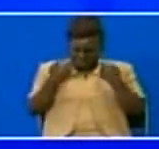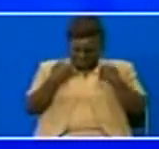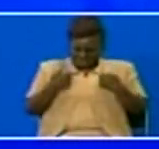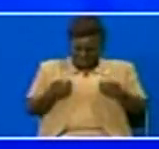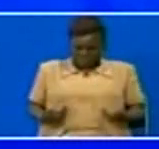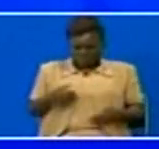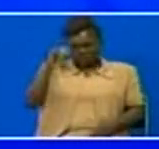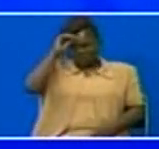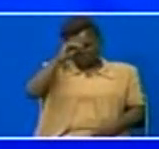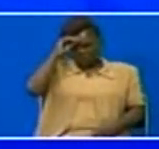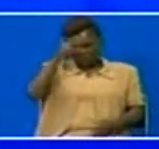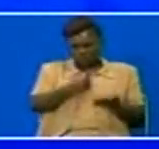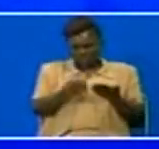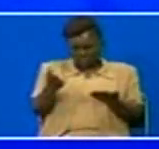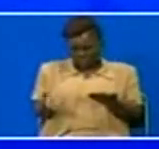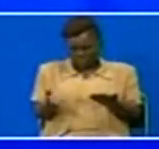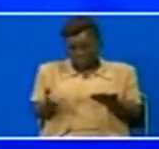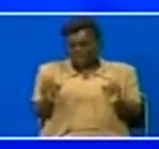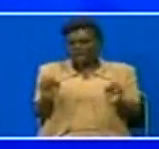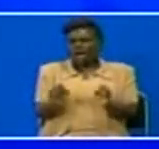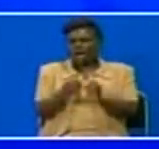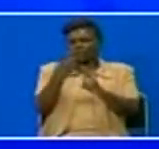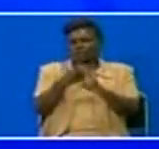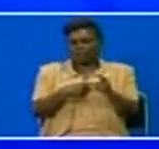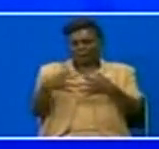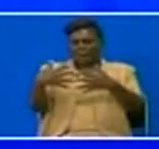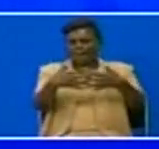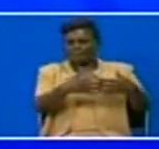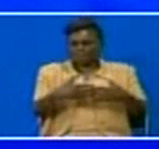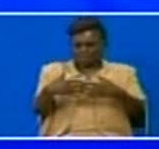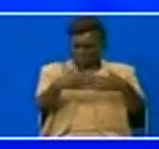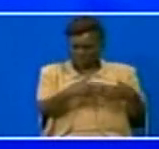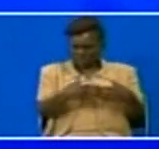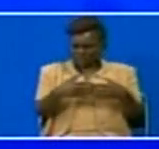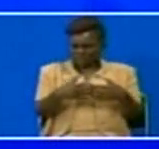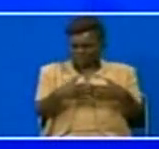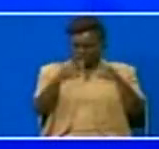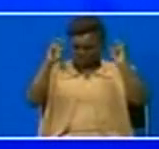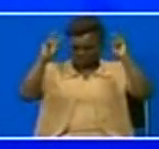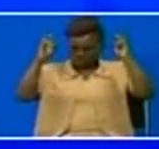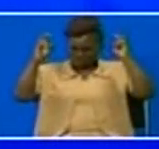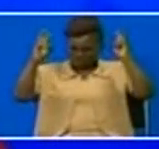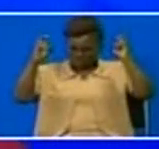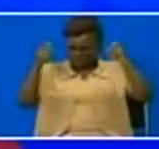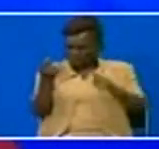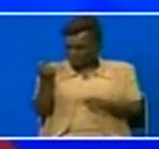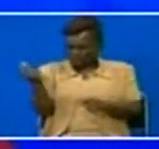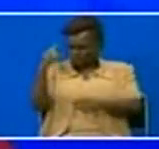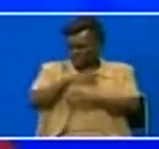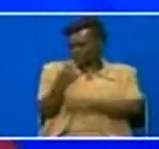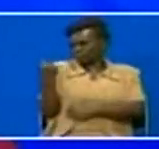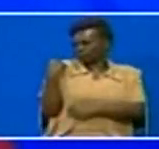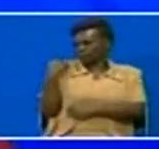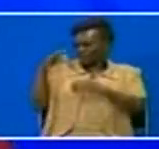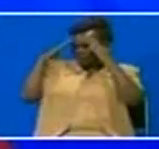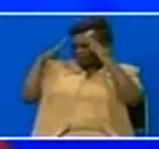tonight, and this week it comes all the way from Philadelphia. Well, the subject at least. Now, in the last few days, the world has